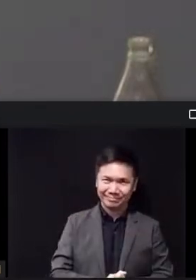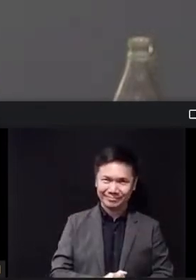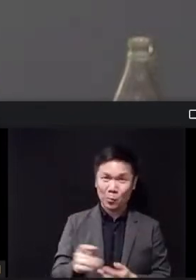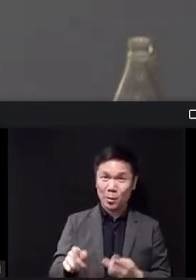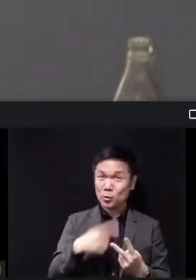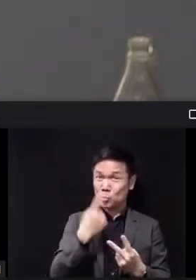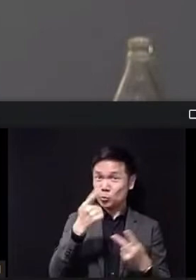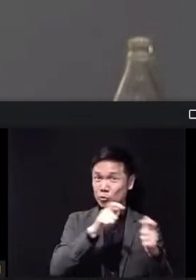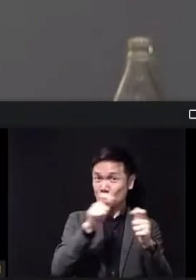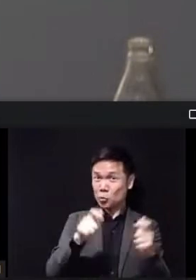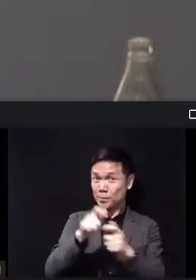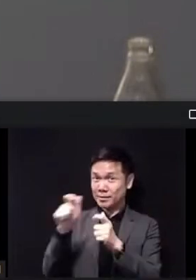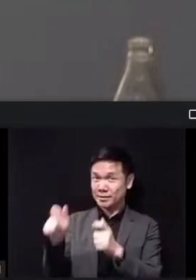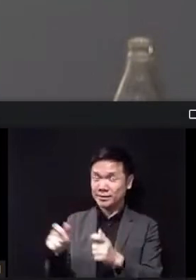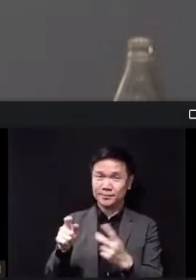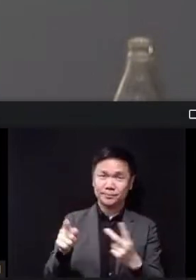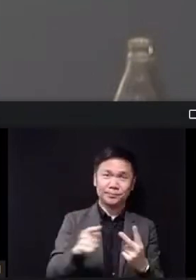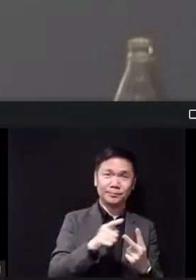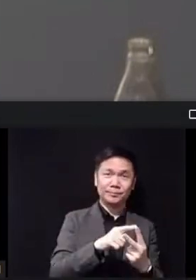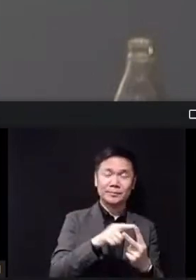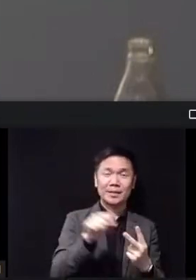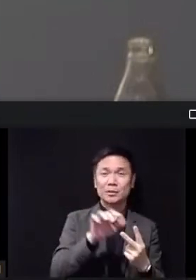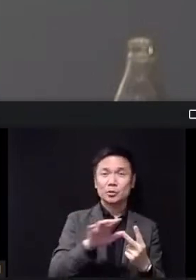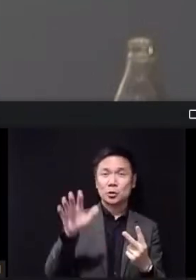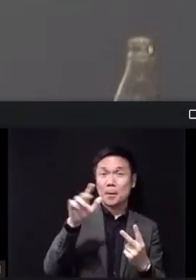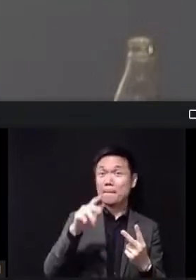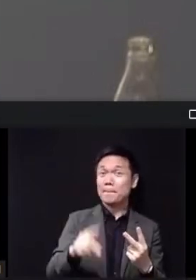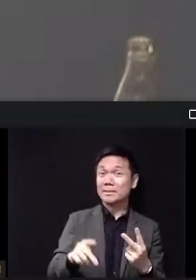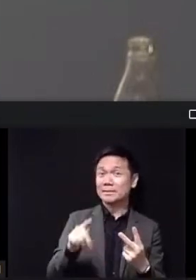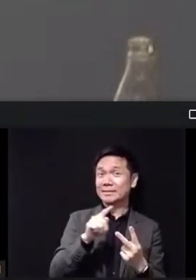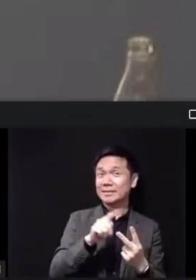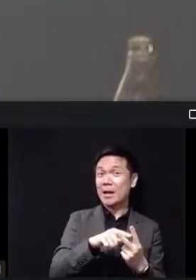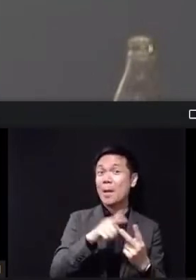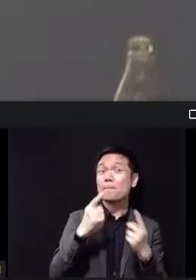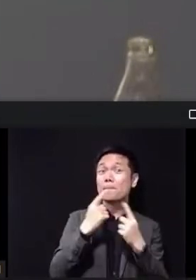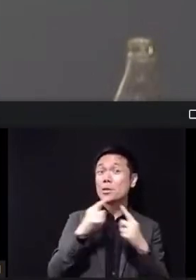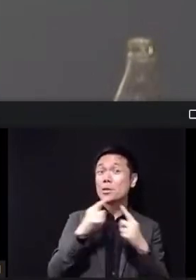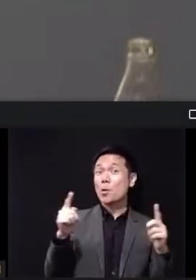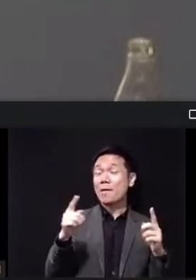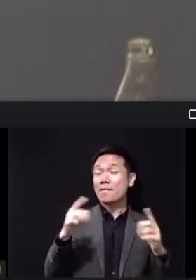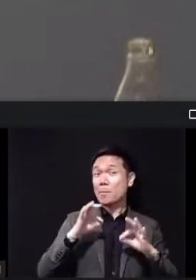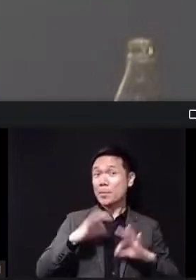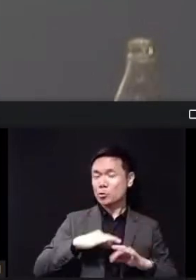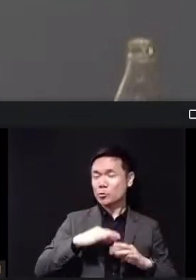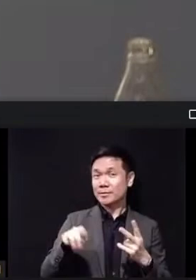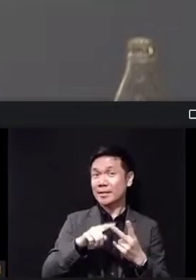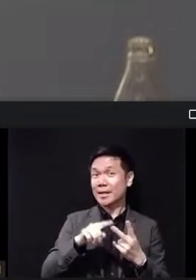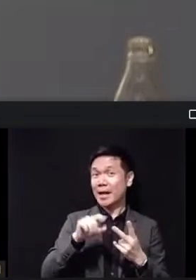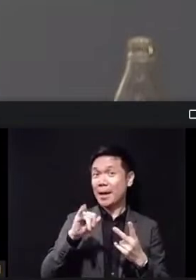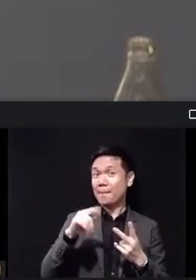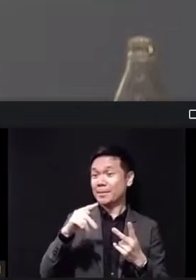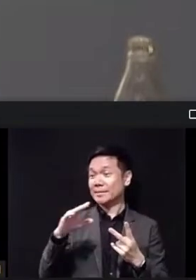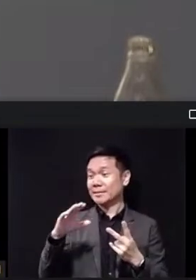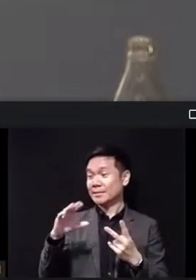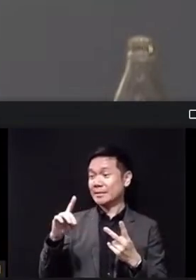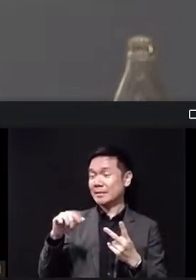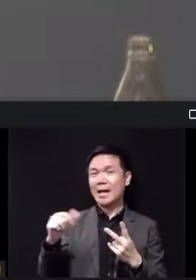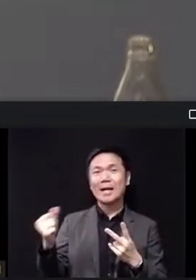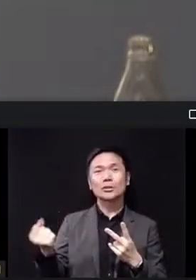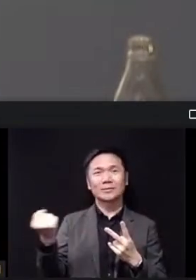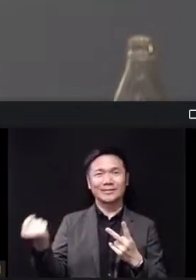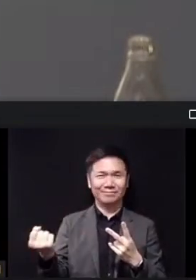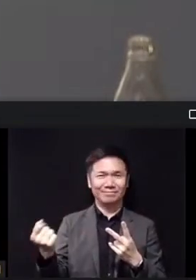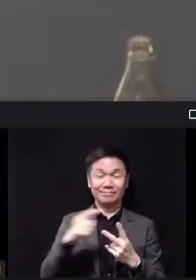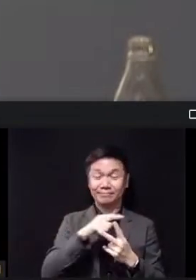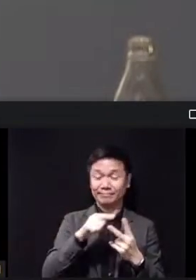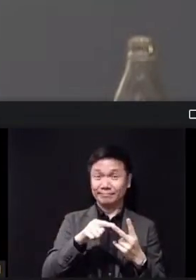2 documents, the Asian Pacific Ministerial Declaration and the ICPD Program of Action, and